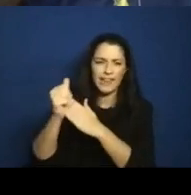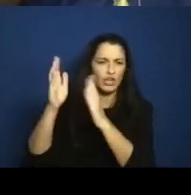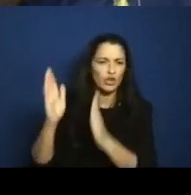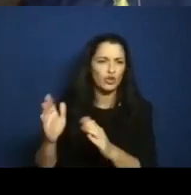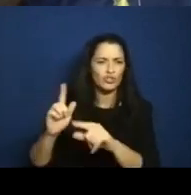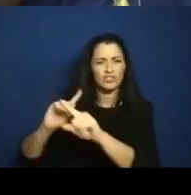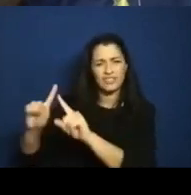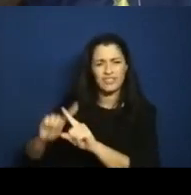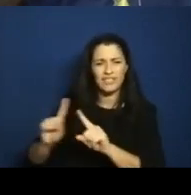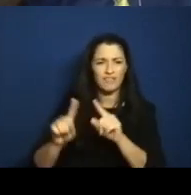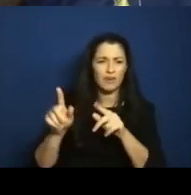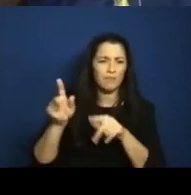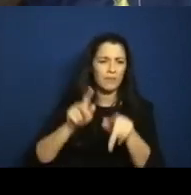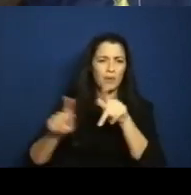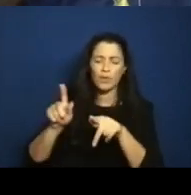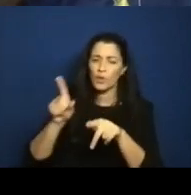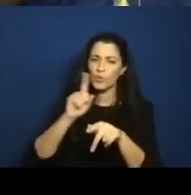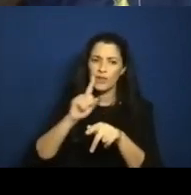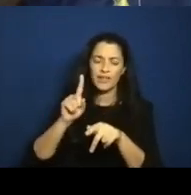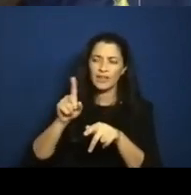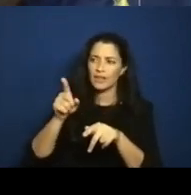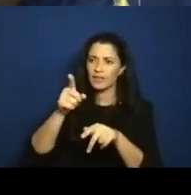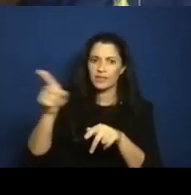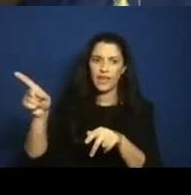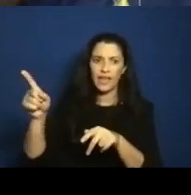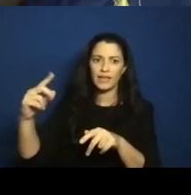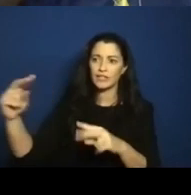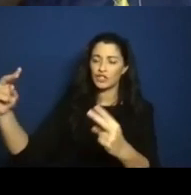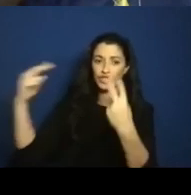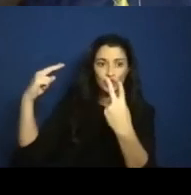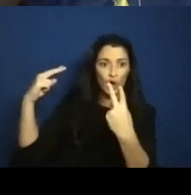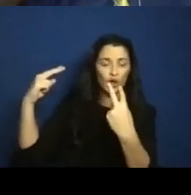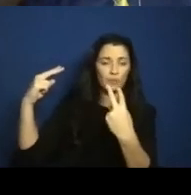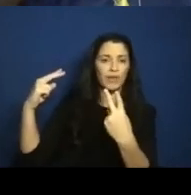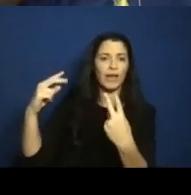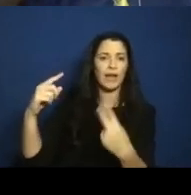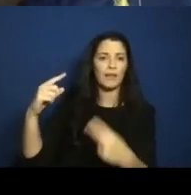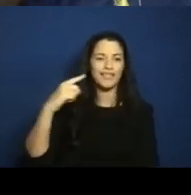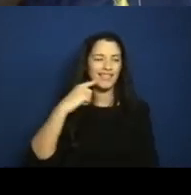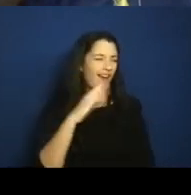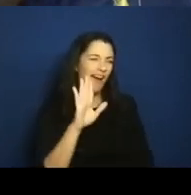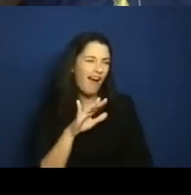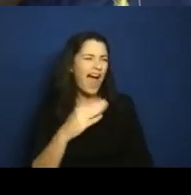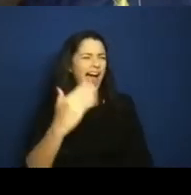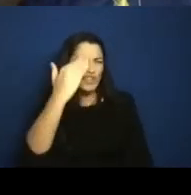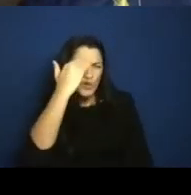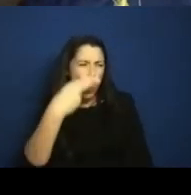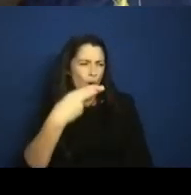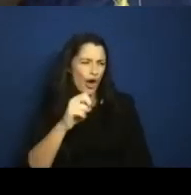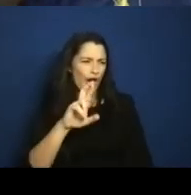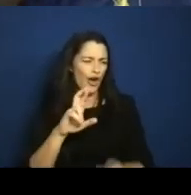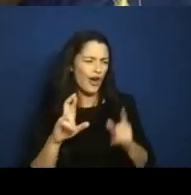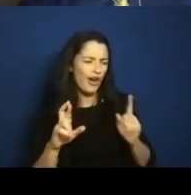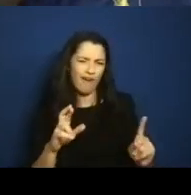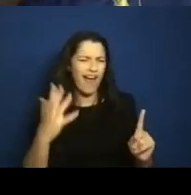in different positions who were able to look at me and either say, I know her and I'm going